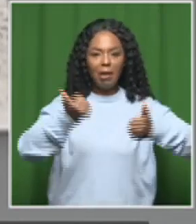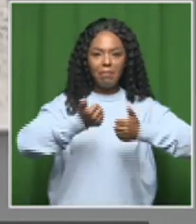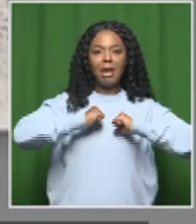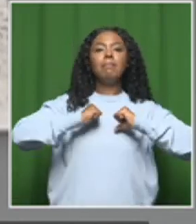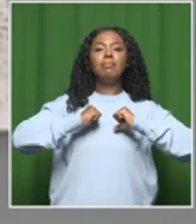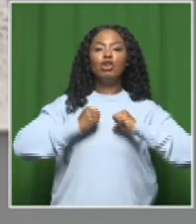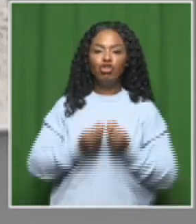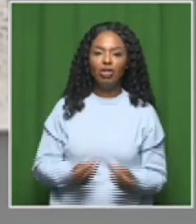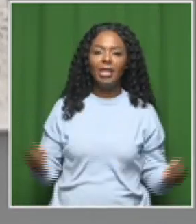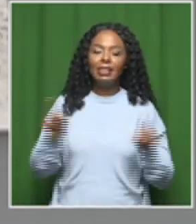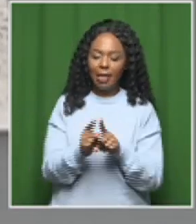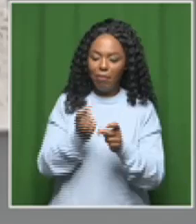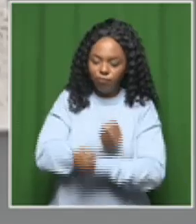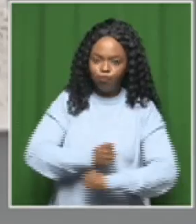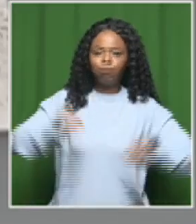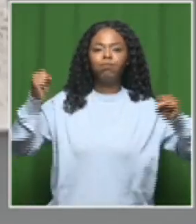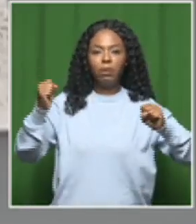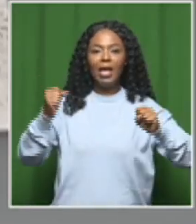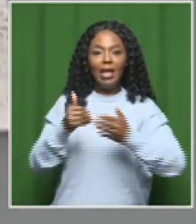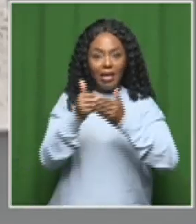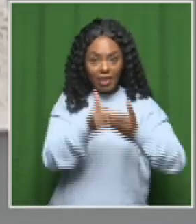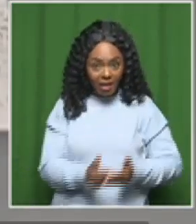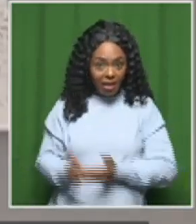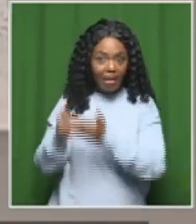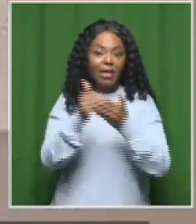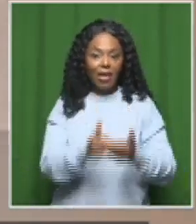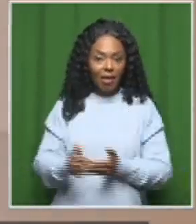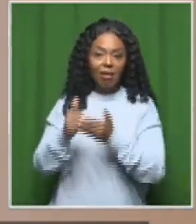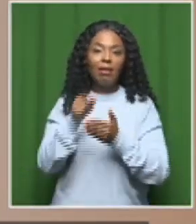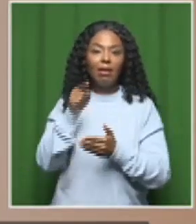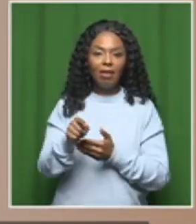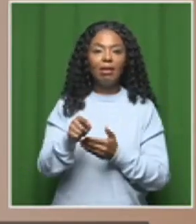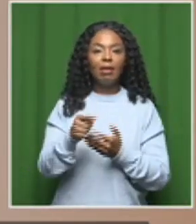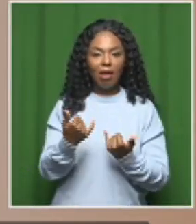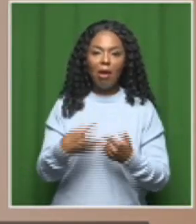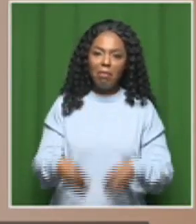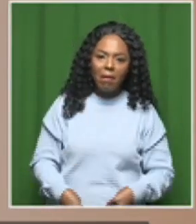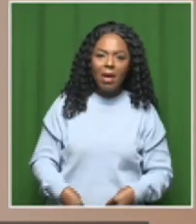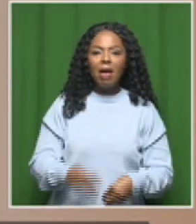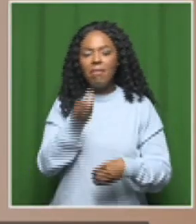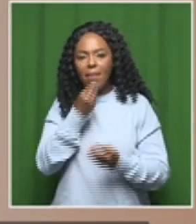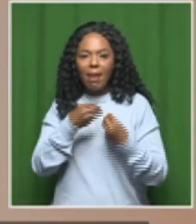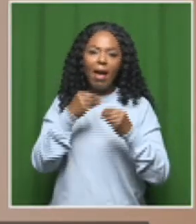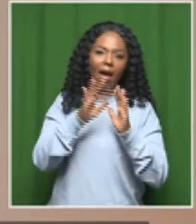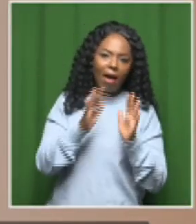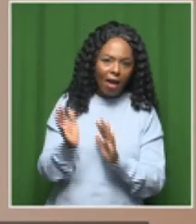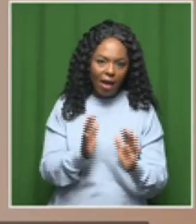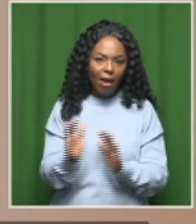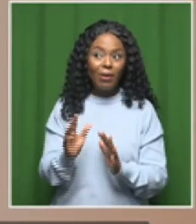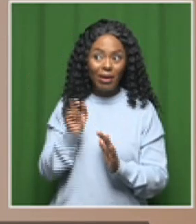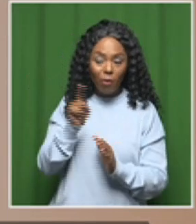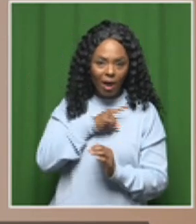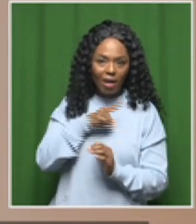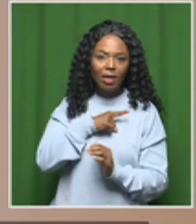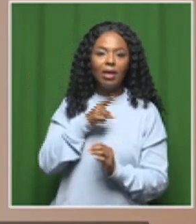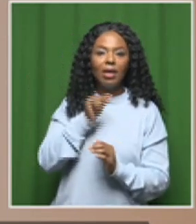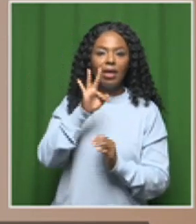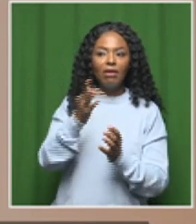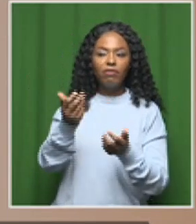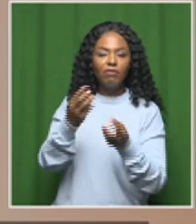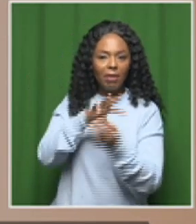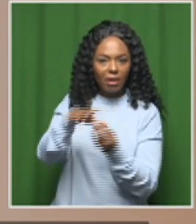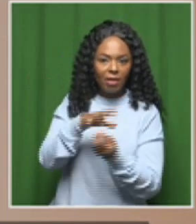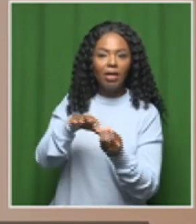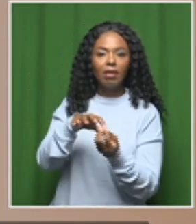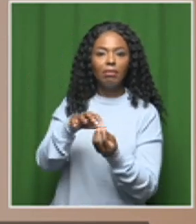at the topic of genetics. Yes, there are certain genes that can increase your risk 20 to 30% in